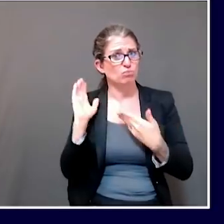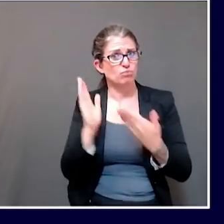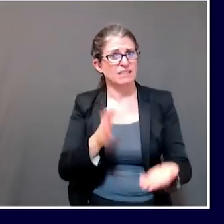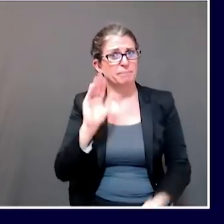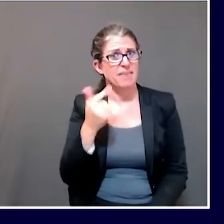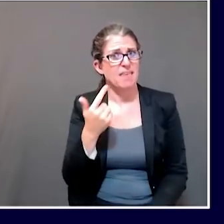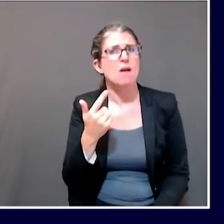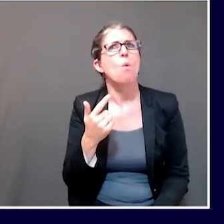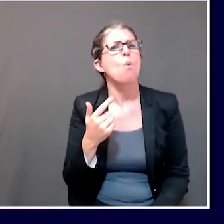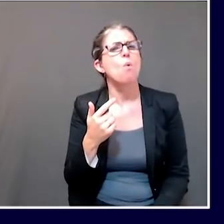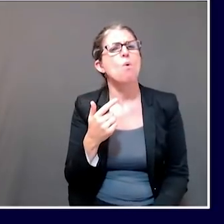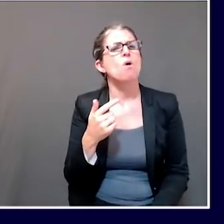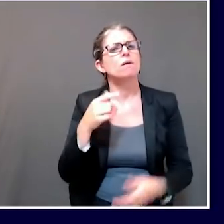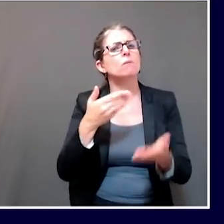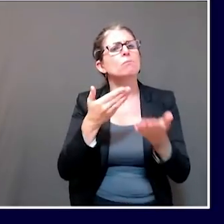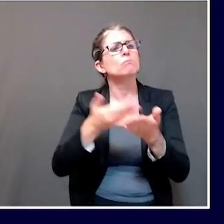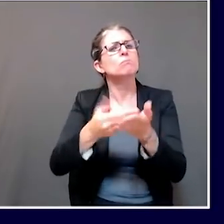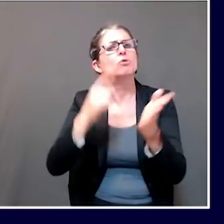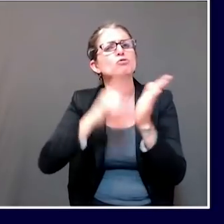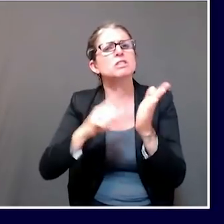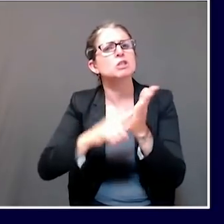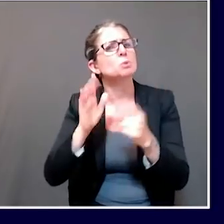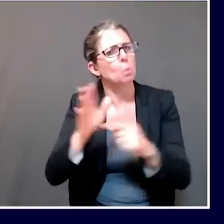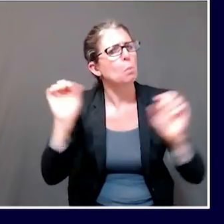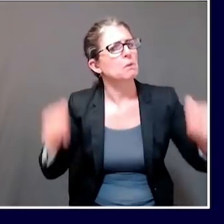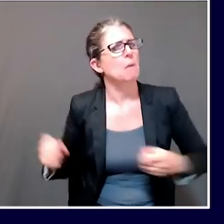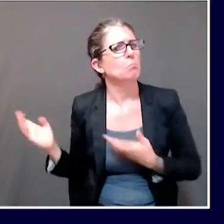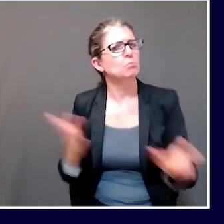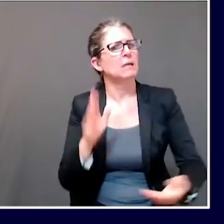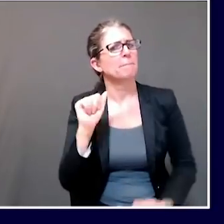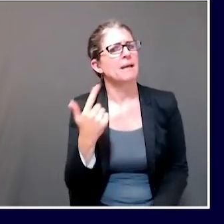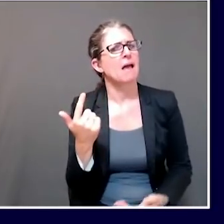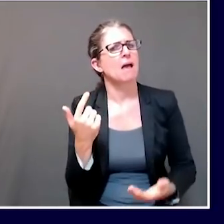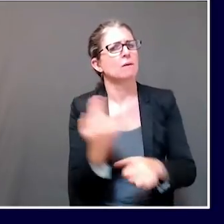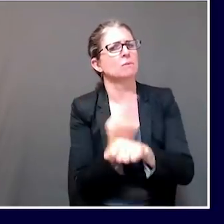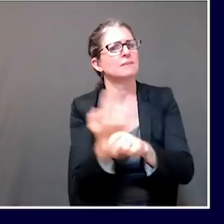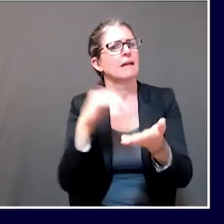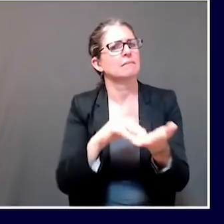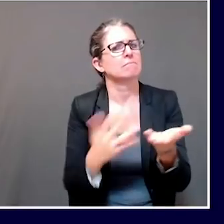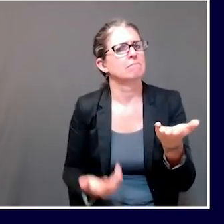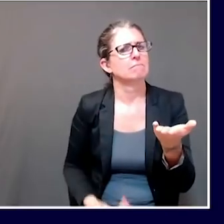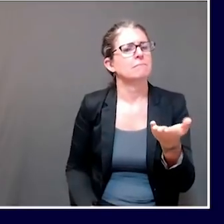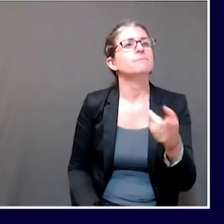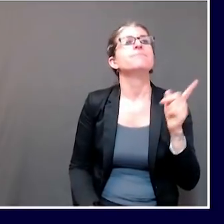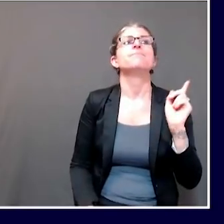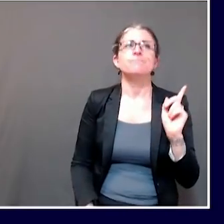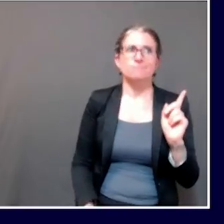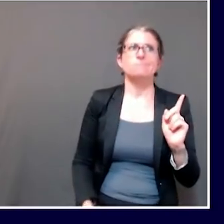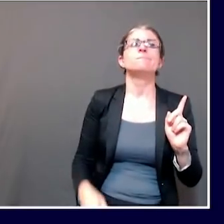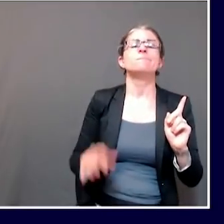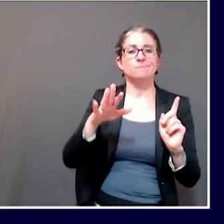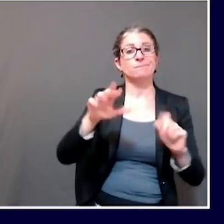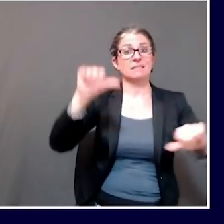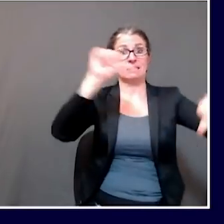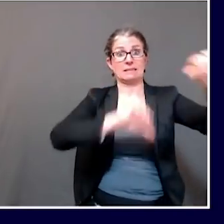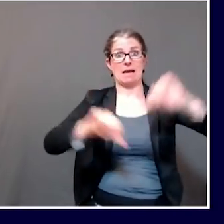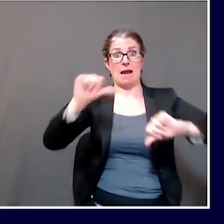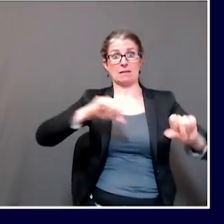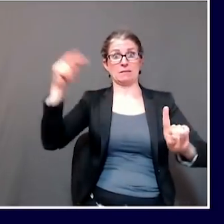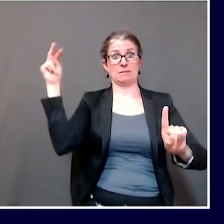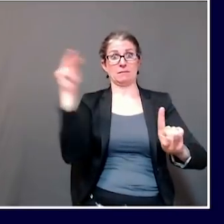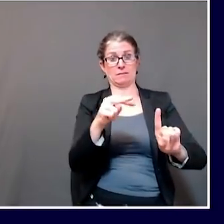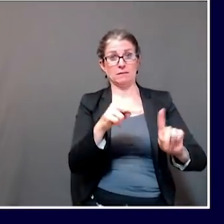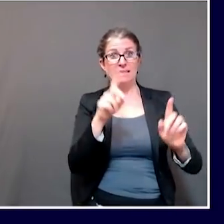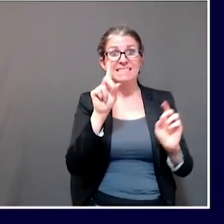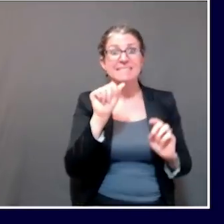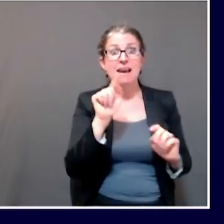Jay, here's where things stand scientifically with respect to things like reusable plastic bags and shopping bags